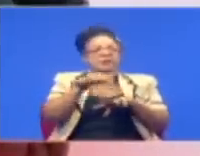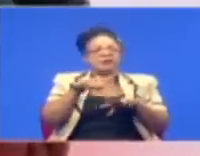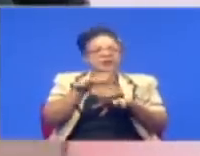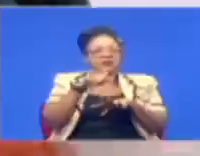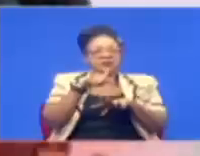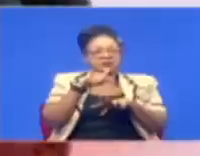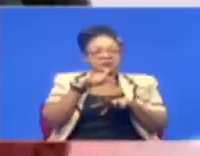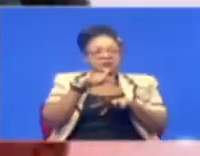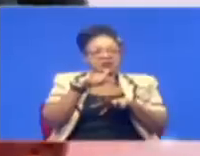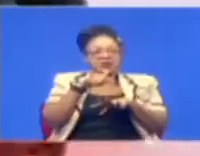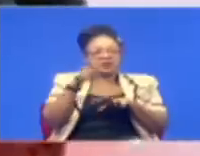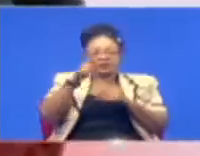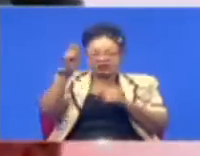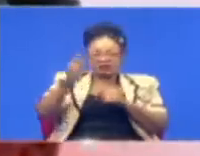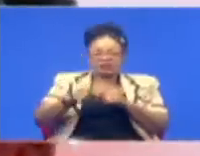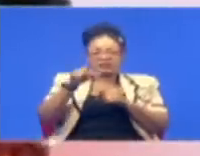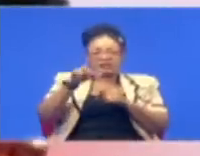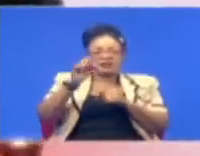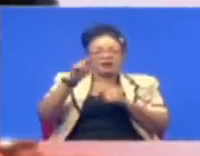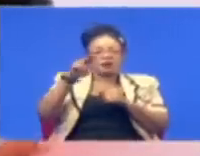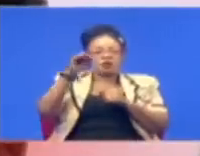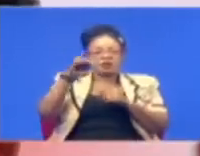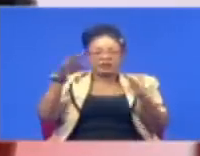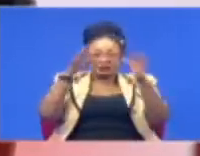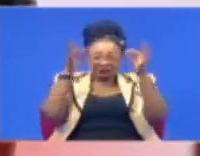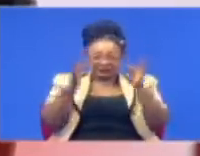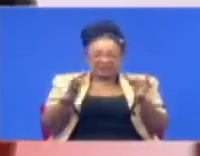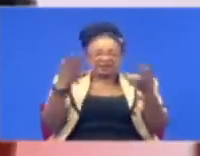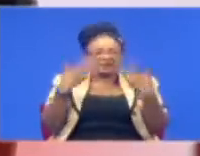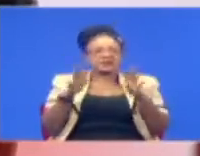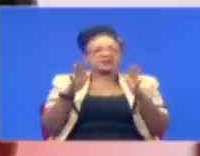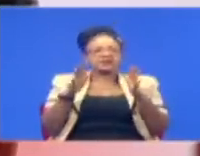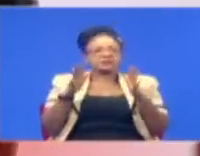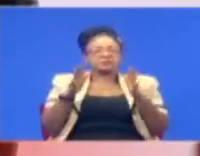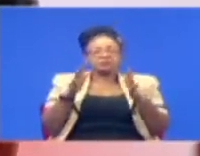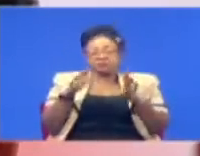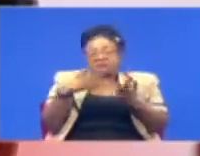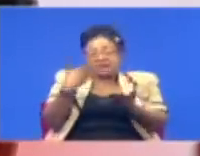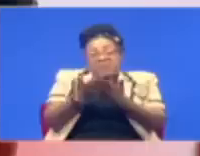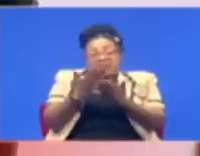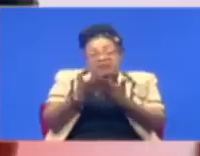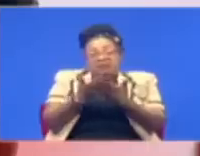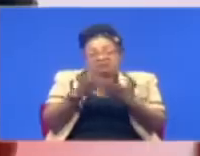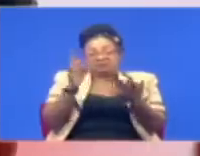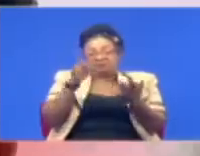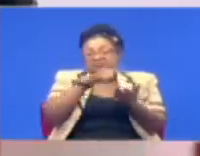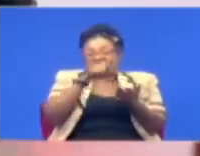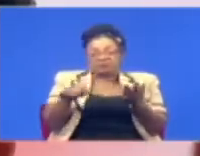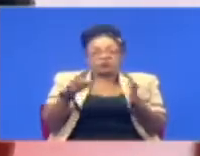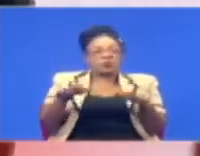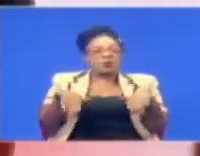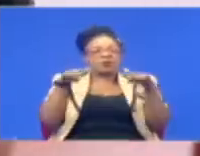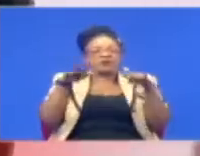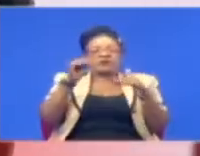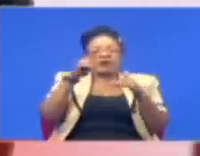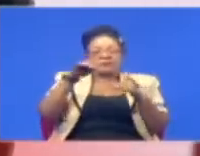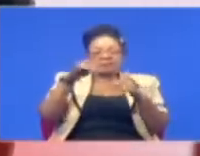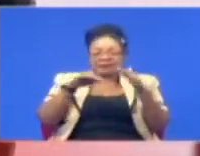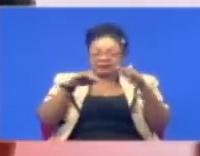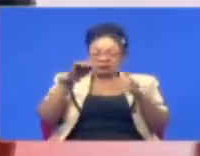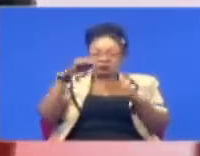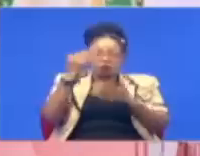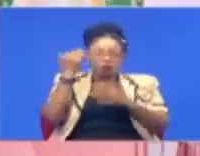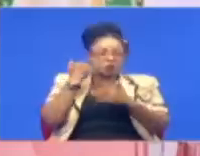issue, and Judge Renaura decided it. He was overruled by the Court of Appeal, and we are waiting now for the Apex Court. Okay.